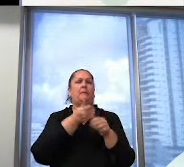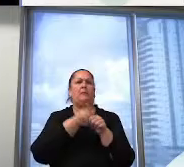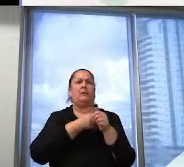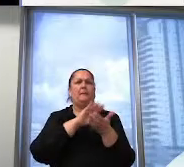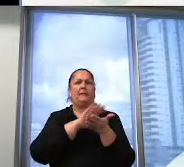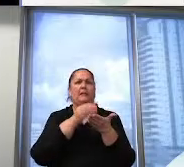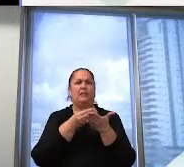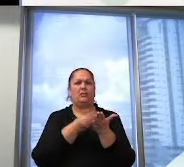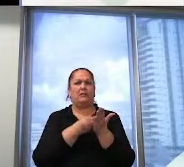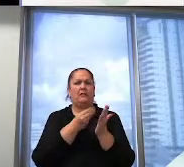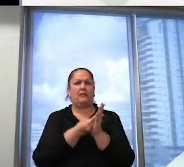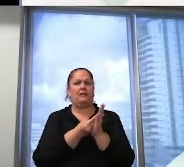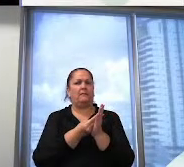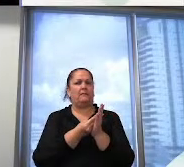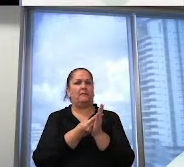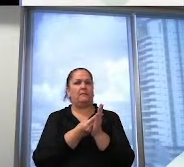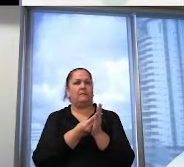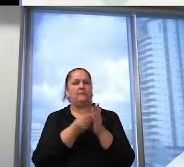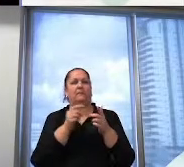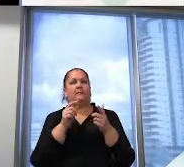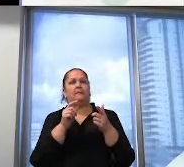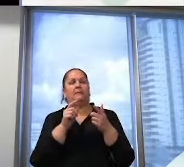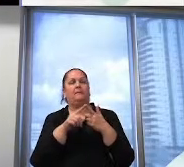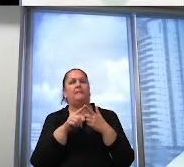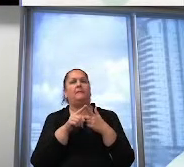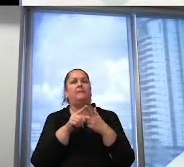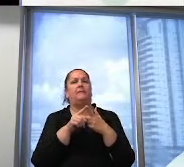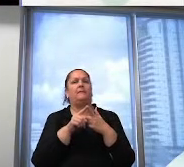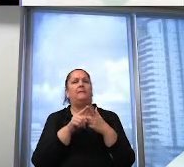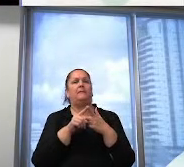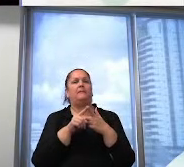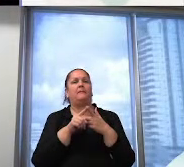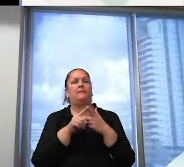budgets. So as far as what we've into the